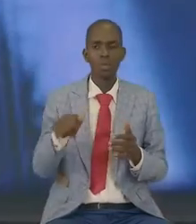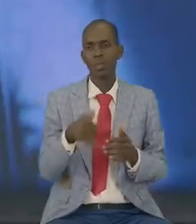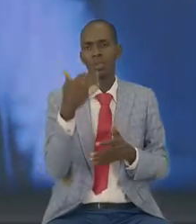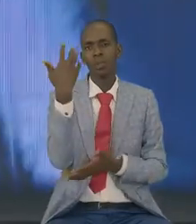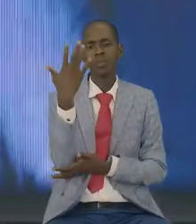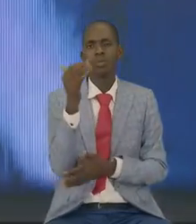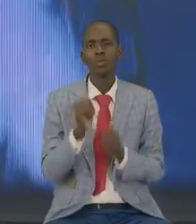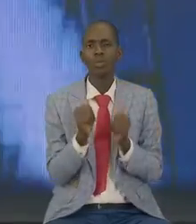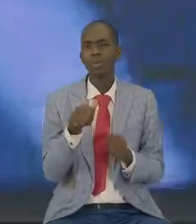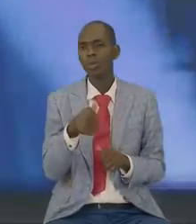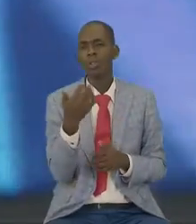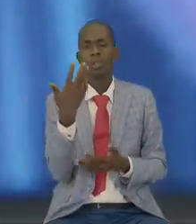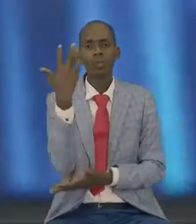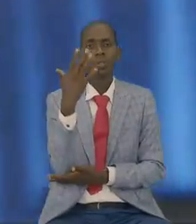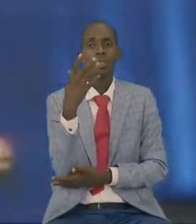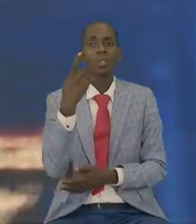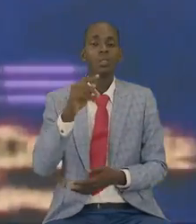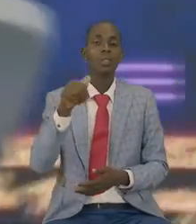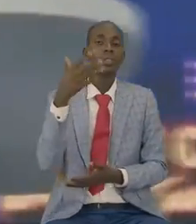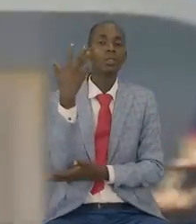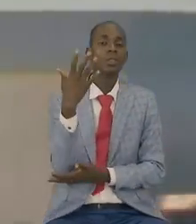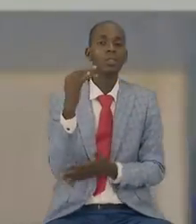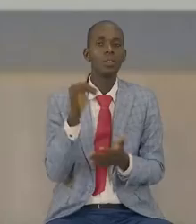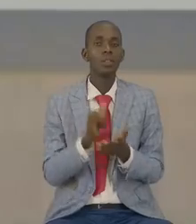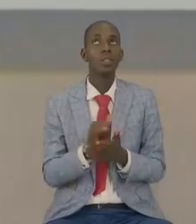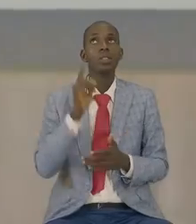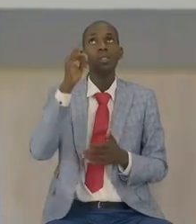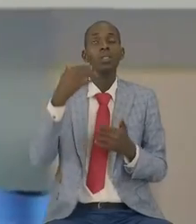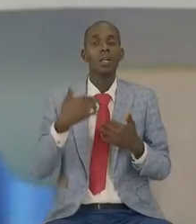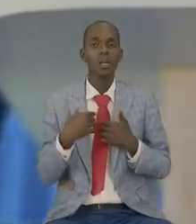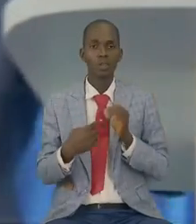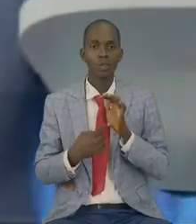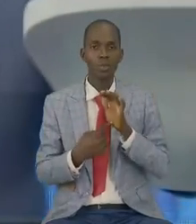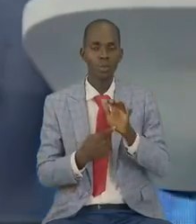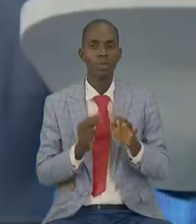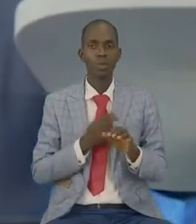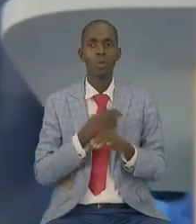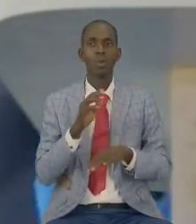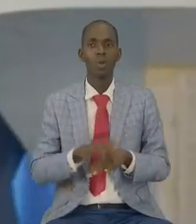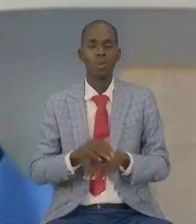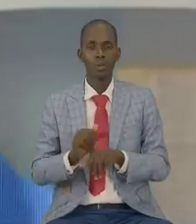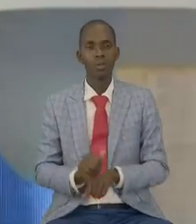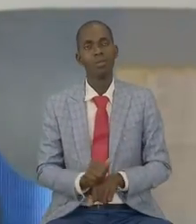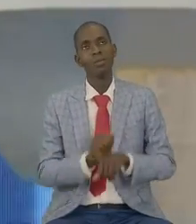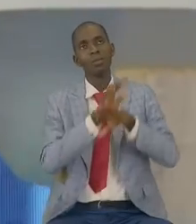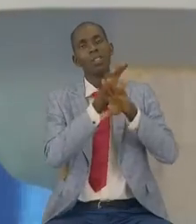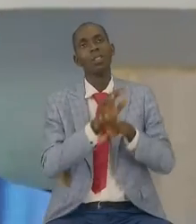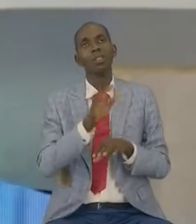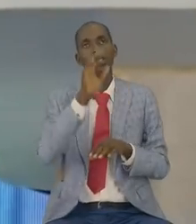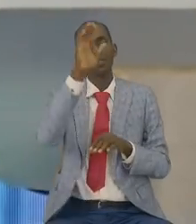other tree? The tree that he has shown us on Mount Calvary,